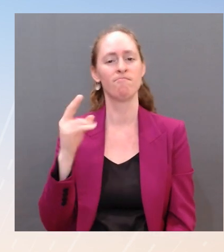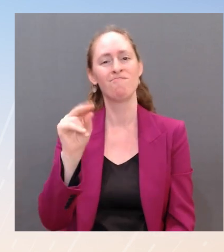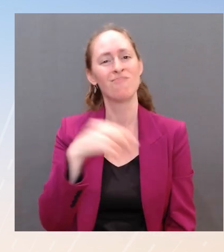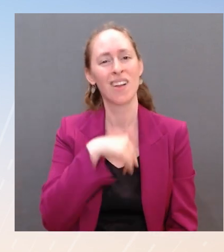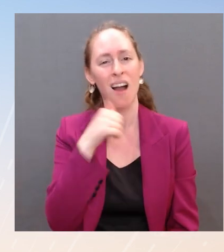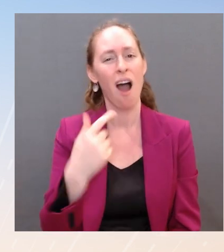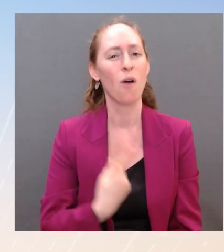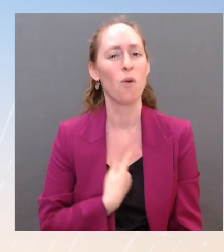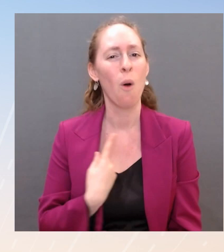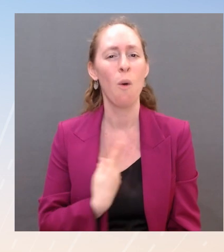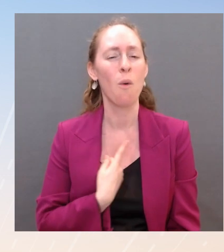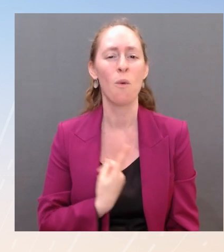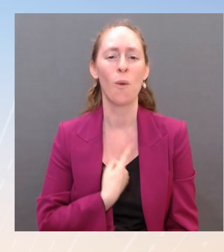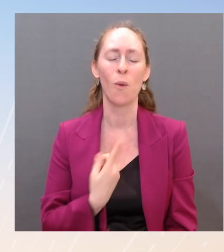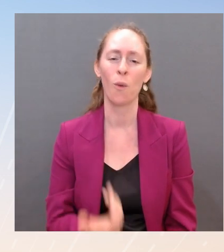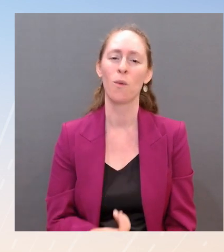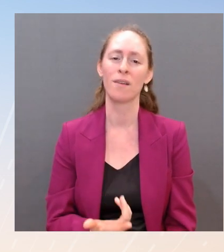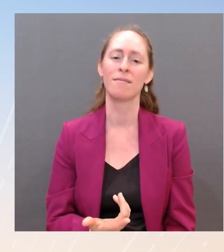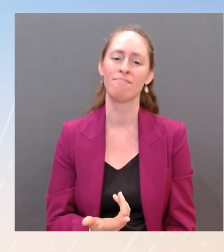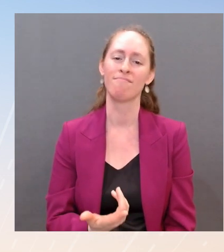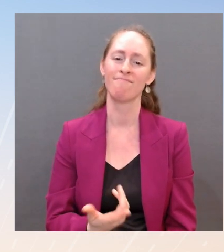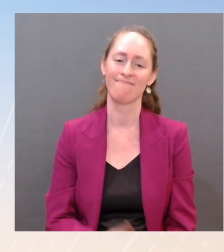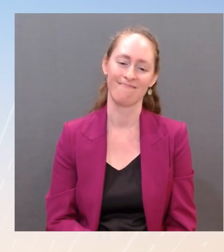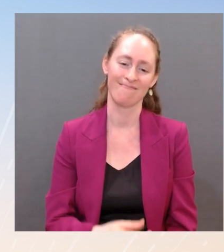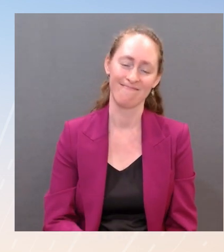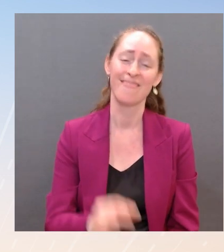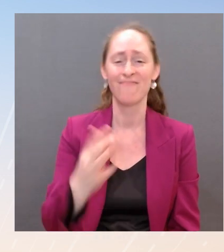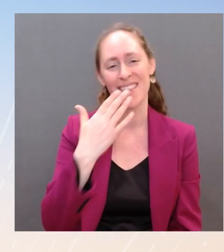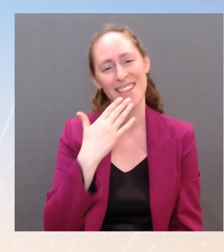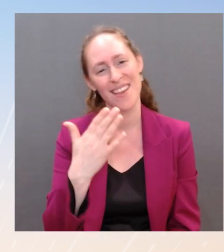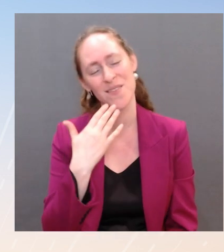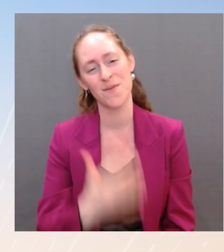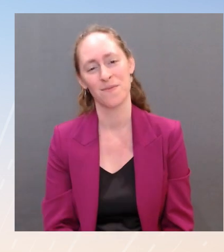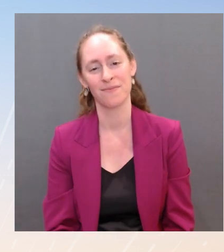that's incredible. Thank you. Thank you for sharing.